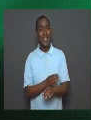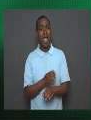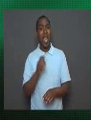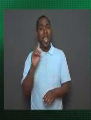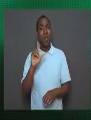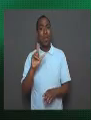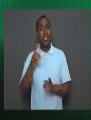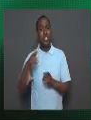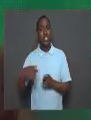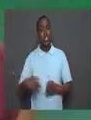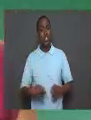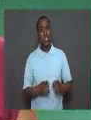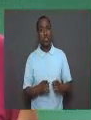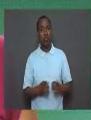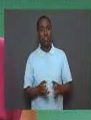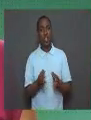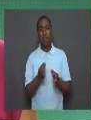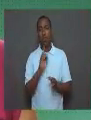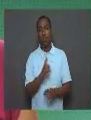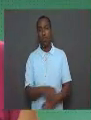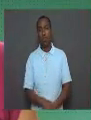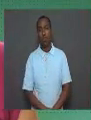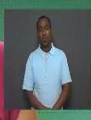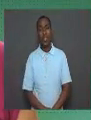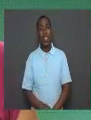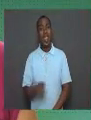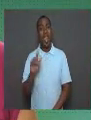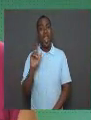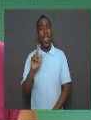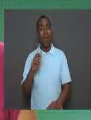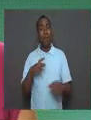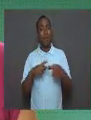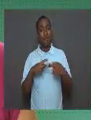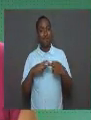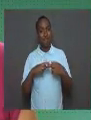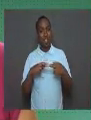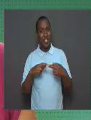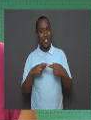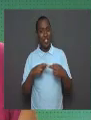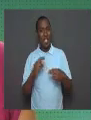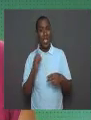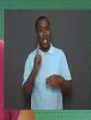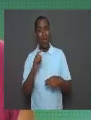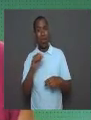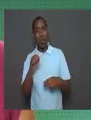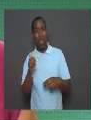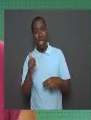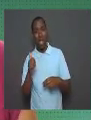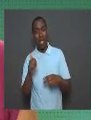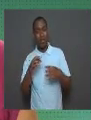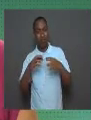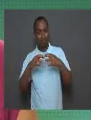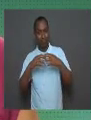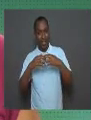lymphatic system. The lymph vessels connect with one another and get